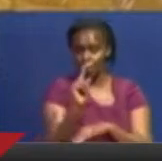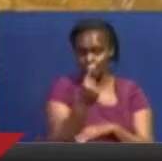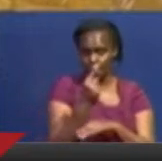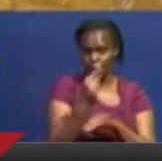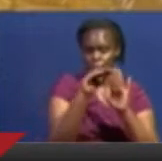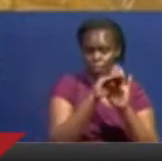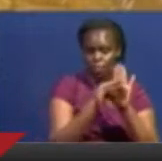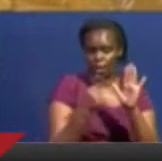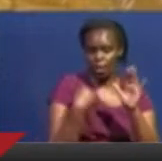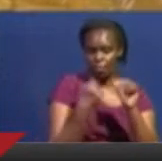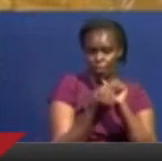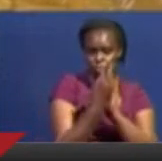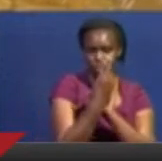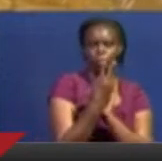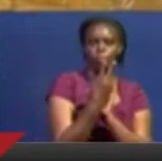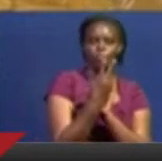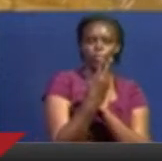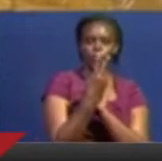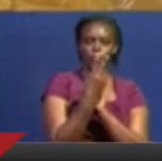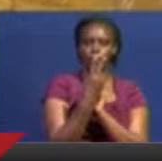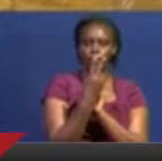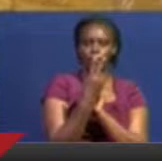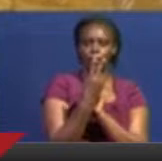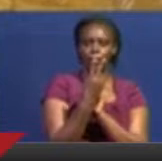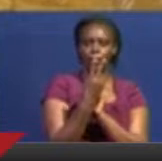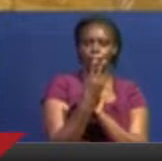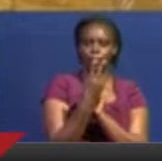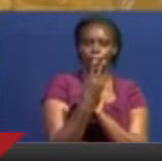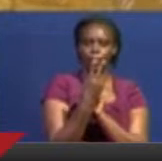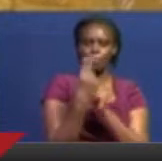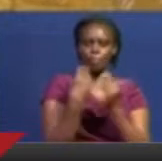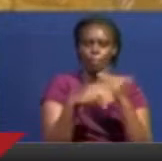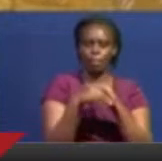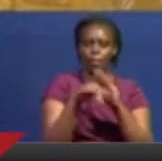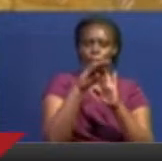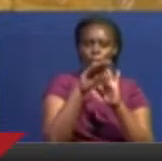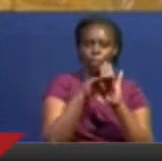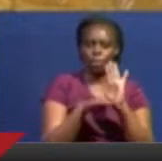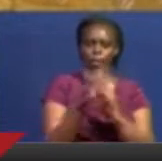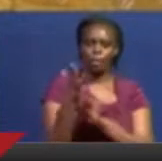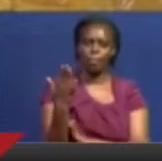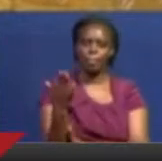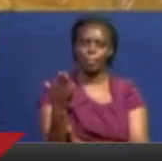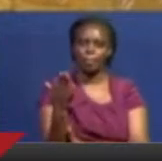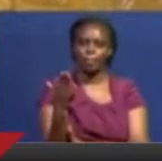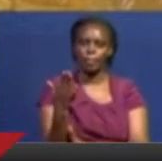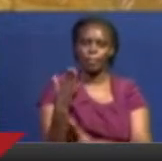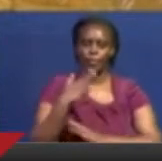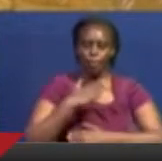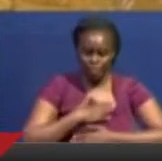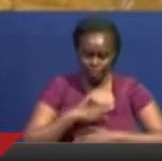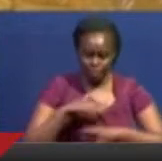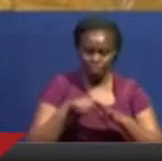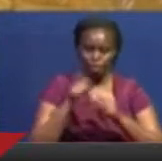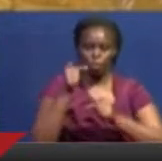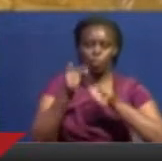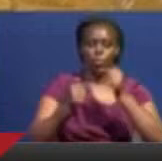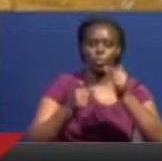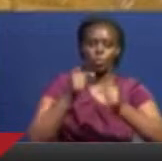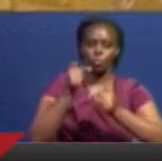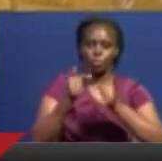order number 12 on the supplementary order paper. Honorable members will